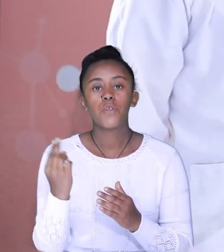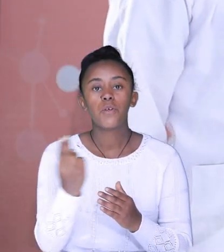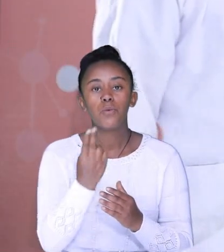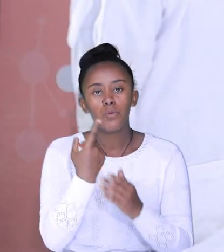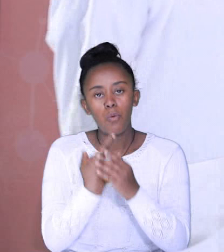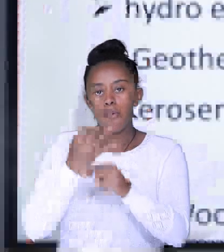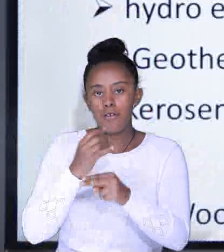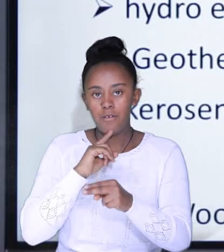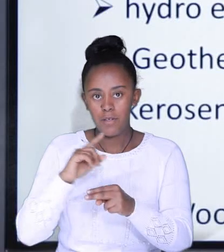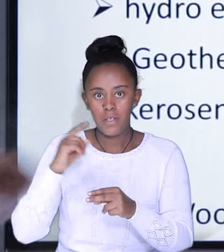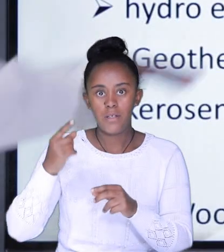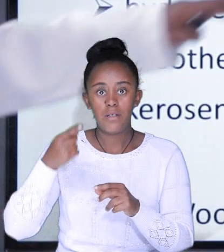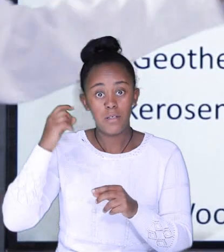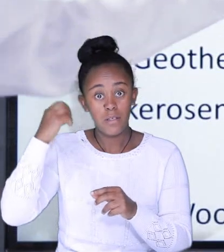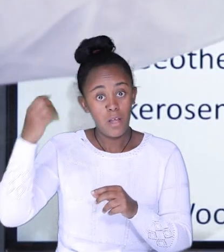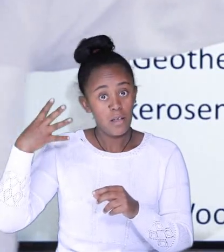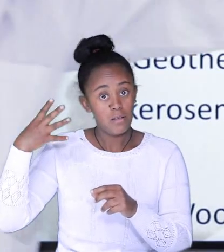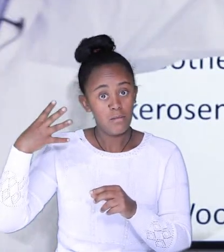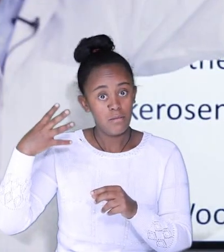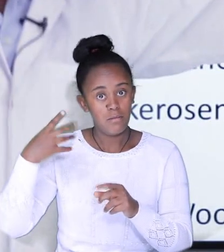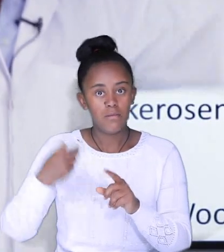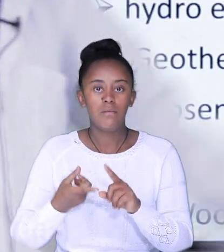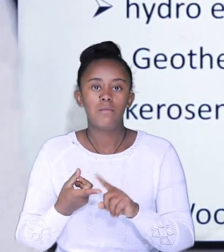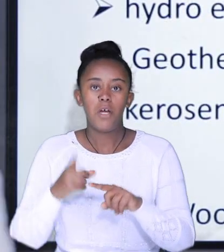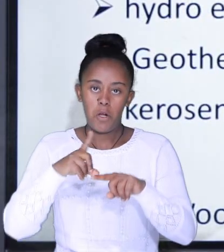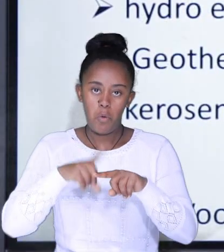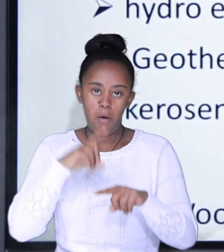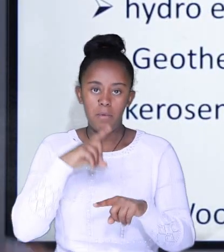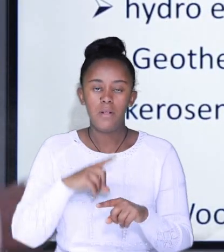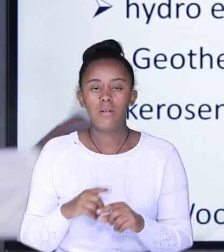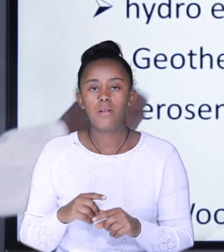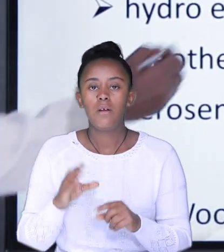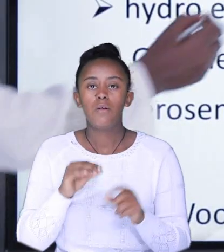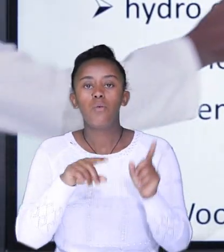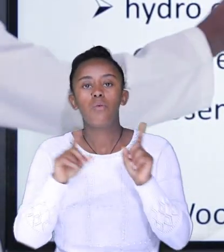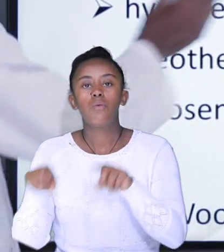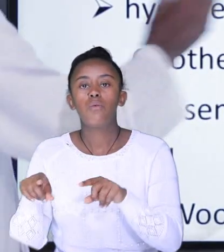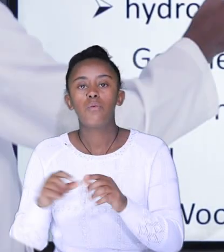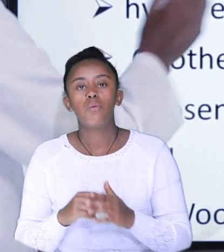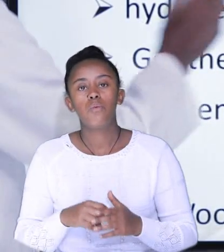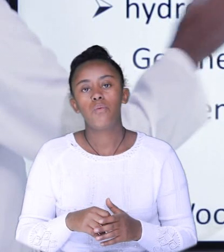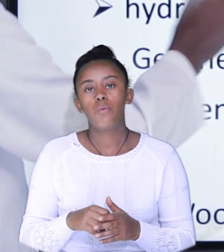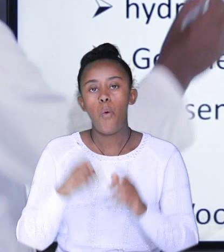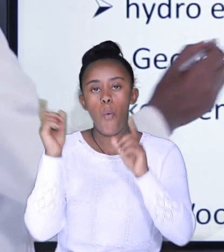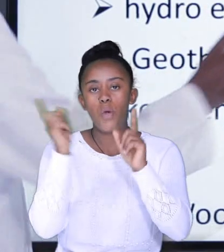used only one time. Sun is a renewable heat energy, and also wind energy,